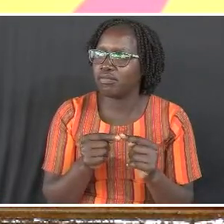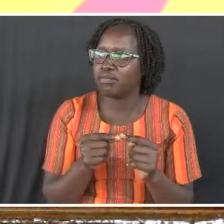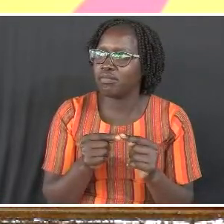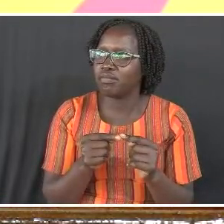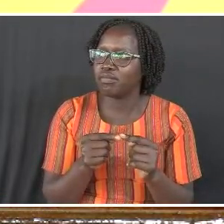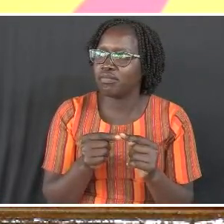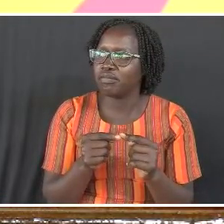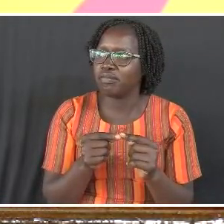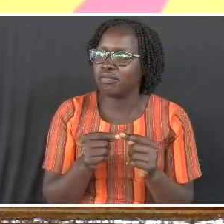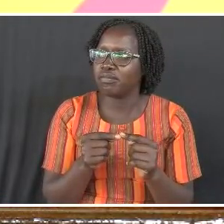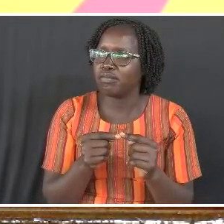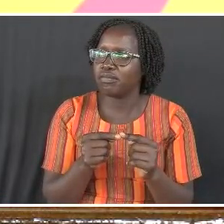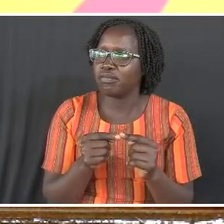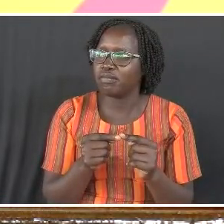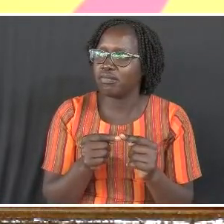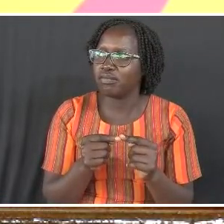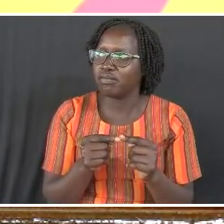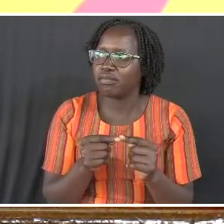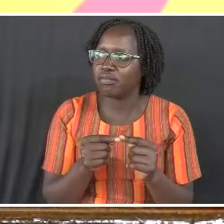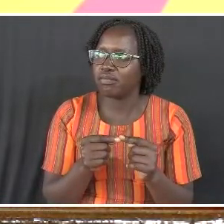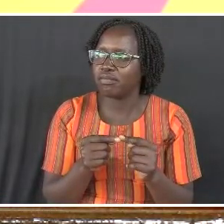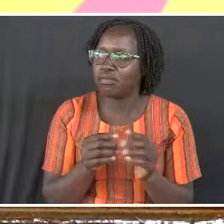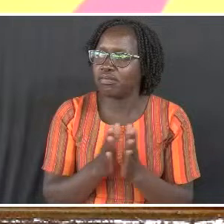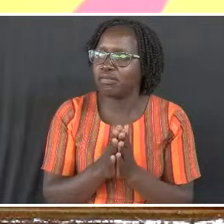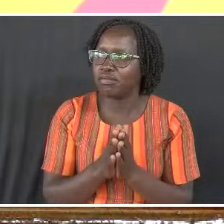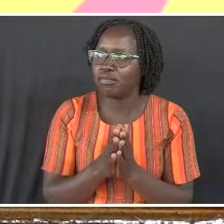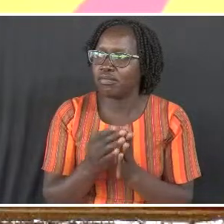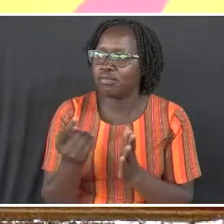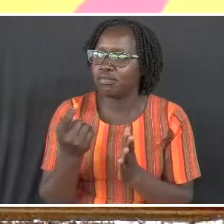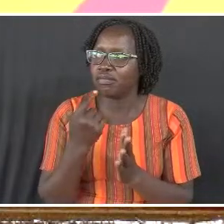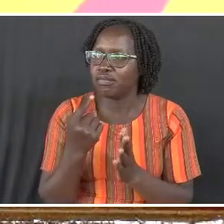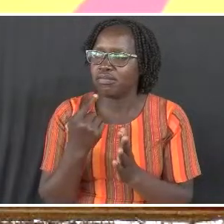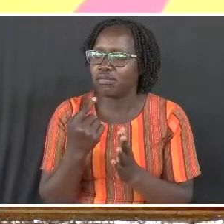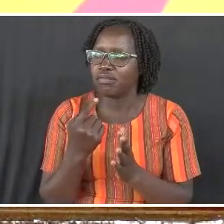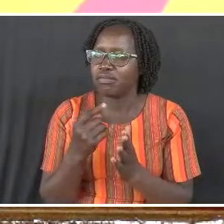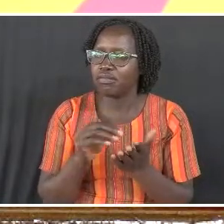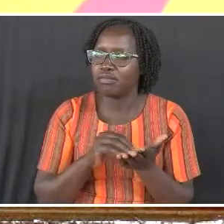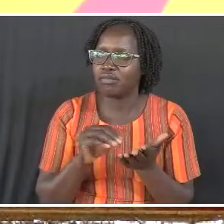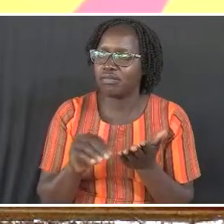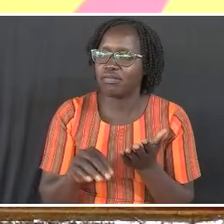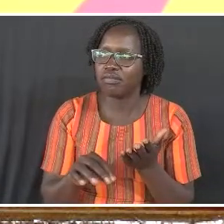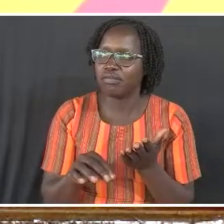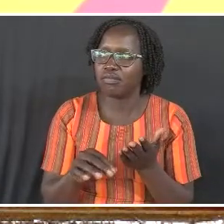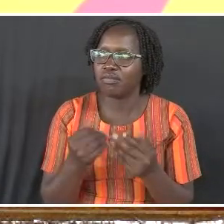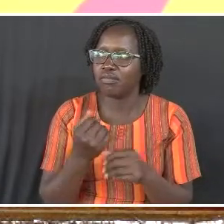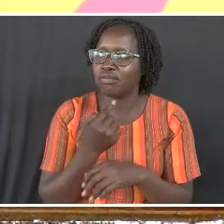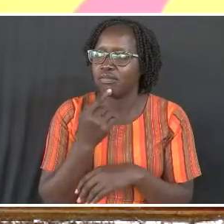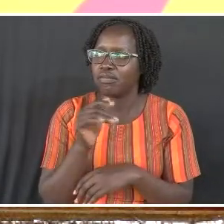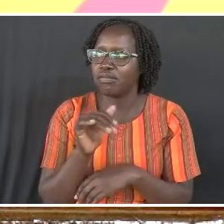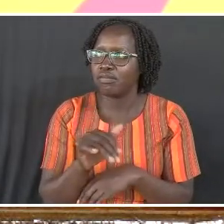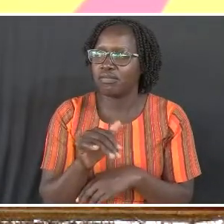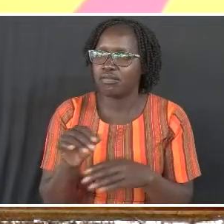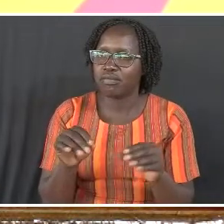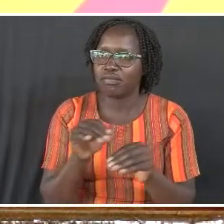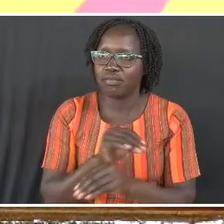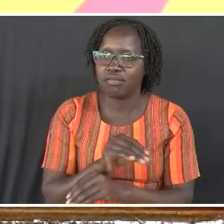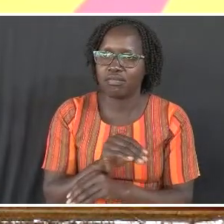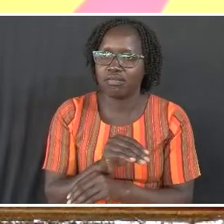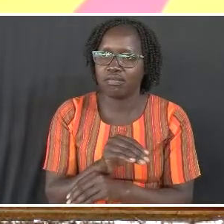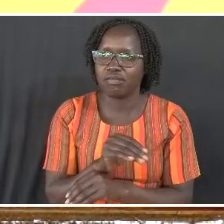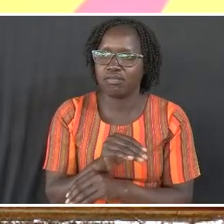always advise, once you've had your tooth or your teeth removed, make sure you replace